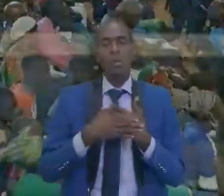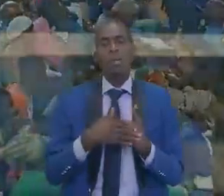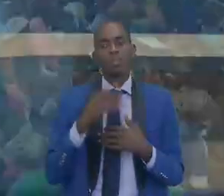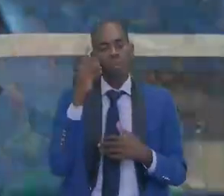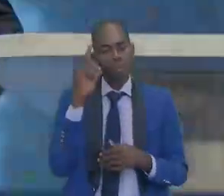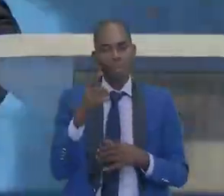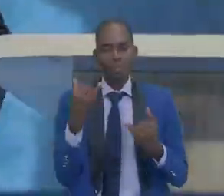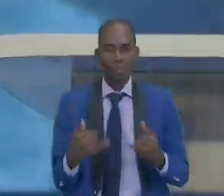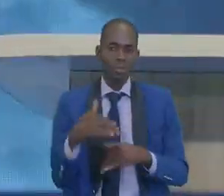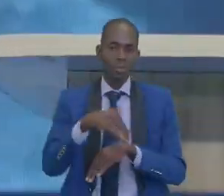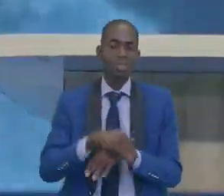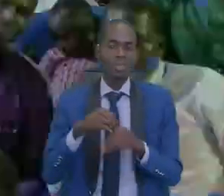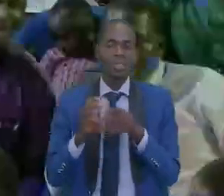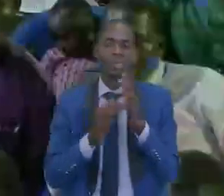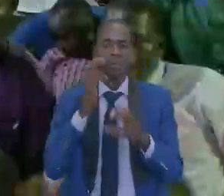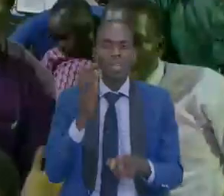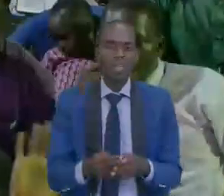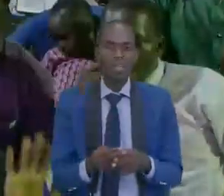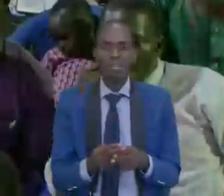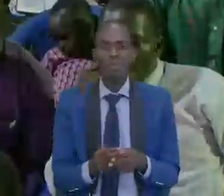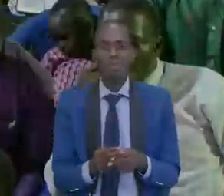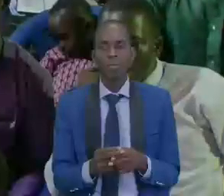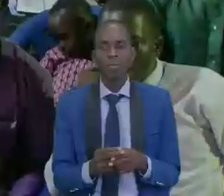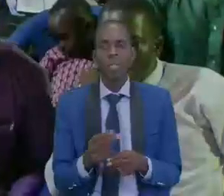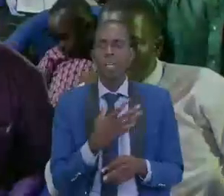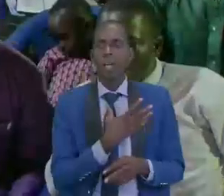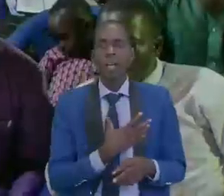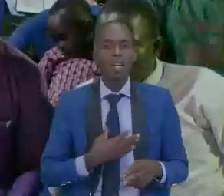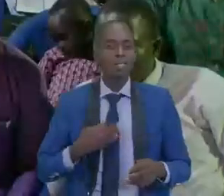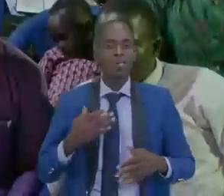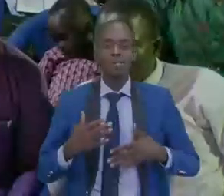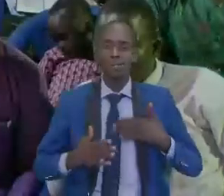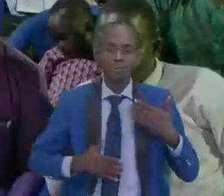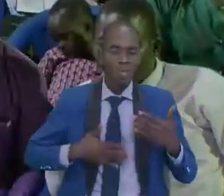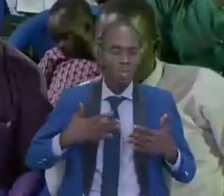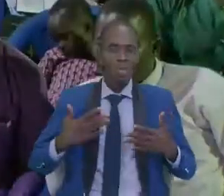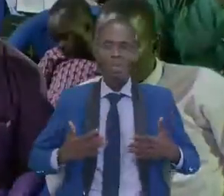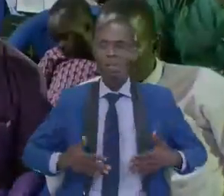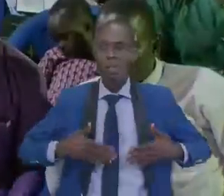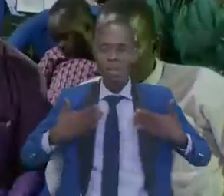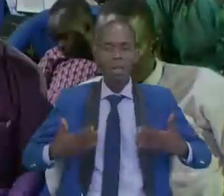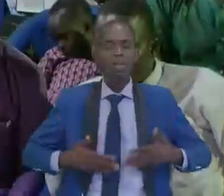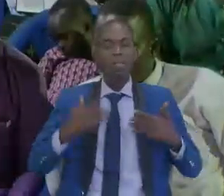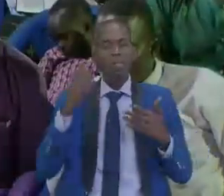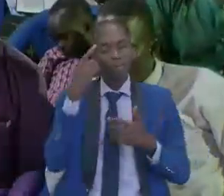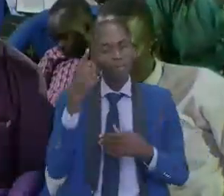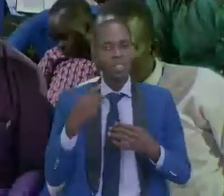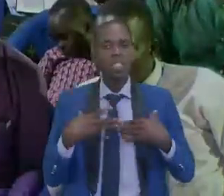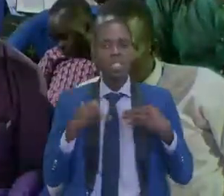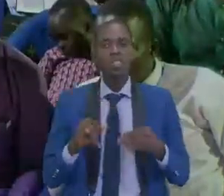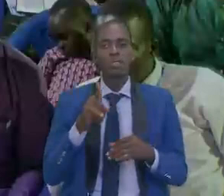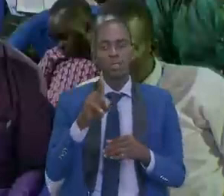Recovery for you tonight. And joy and gladness for the healing you